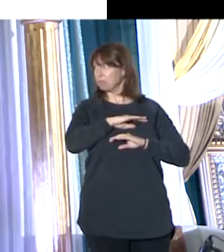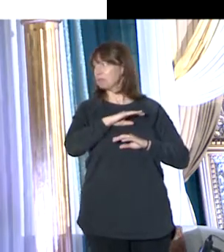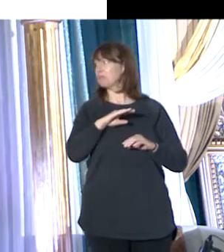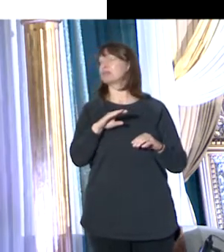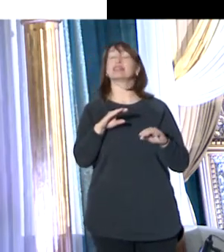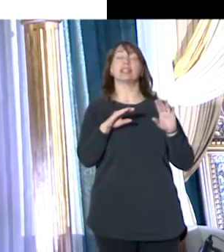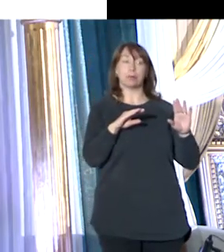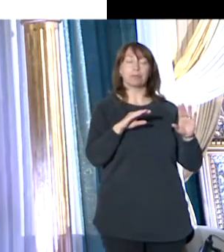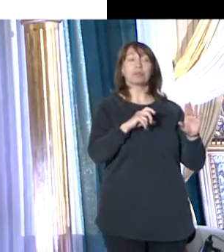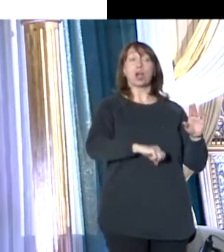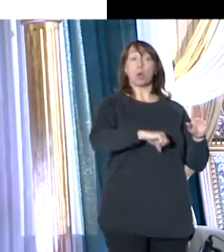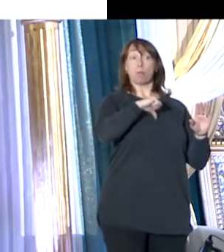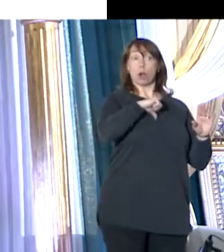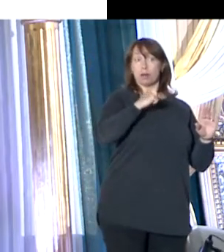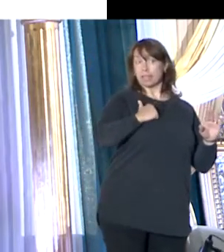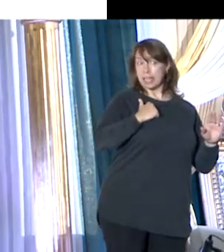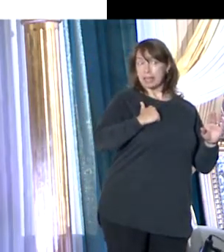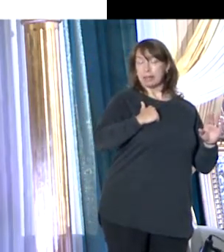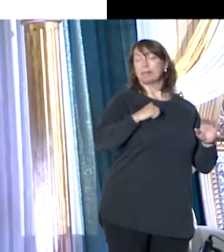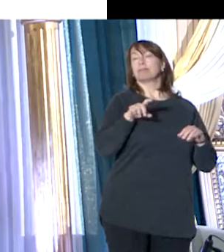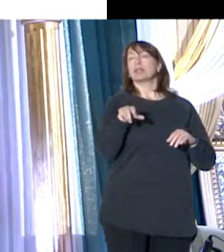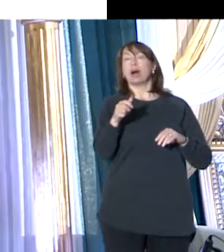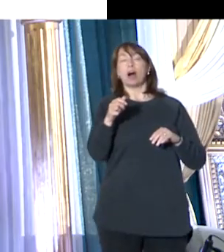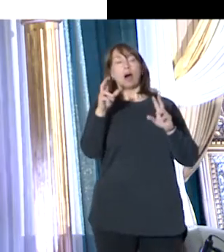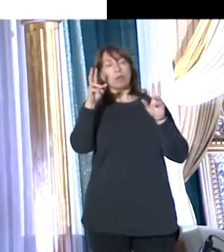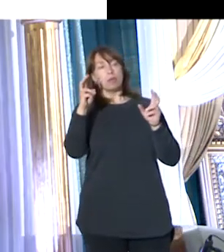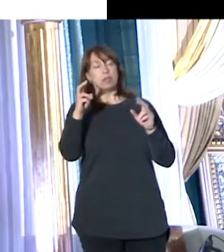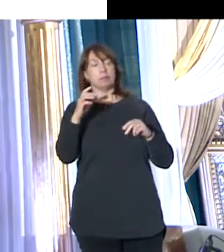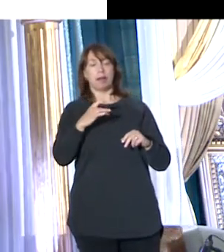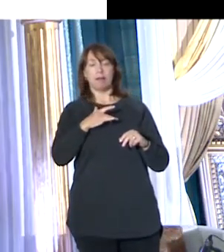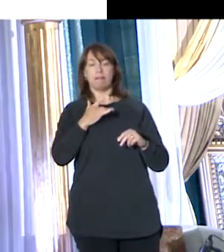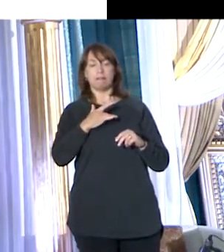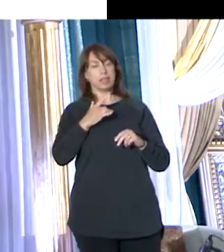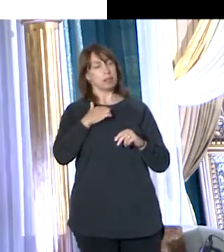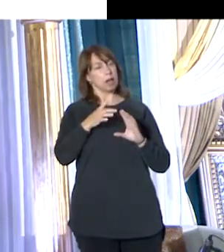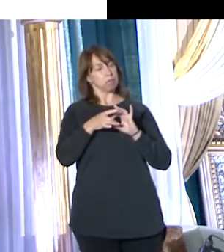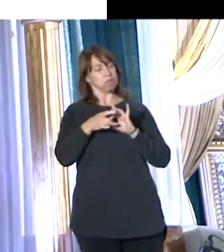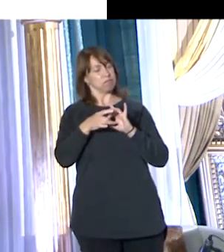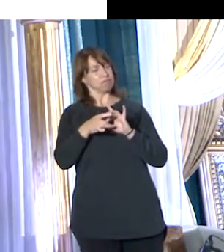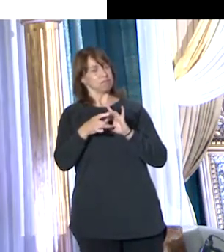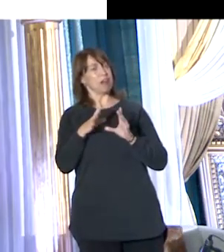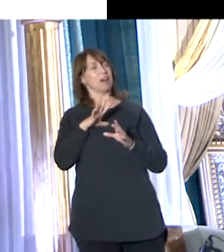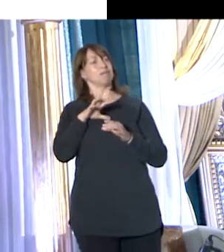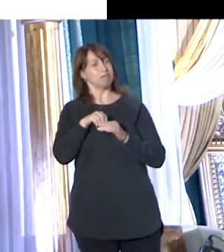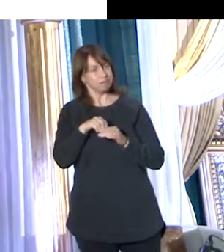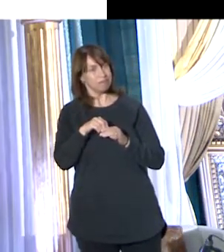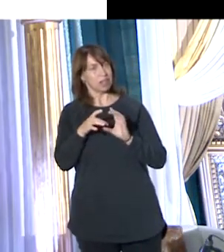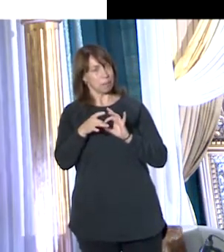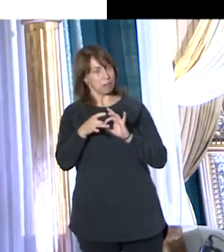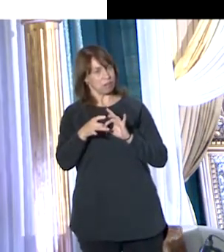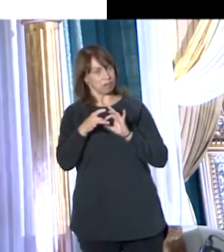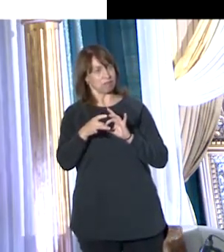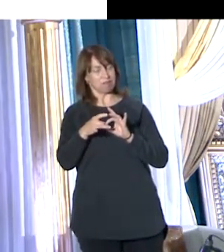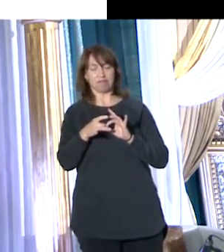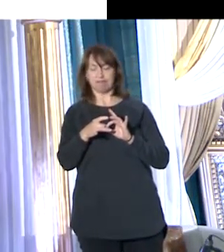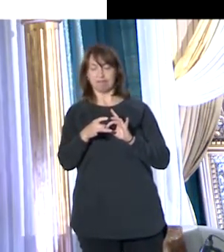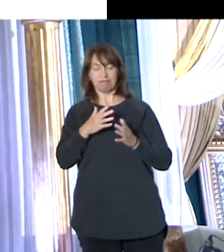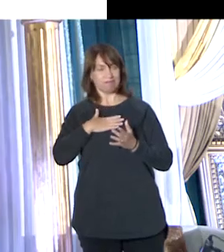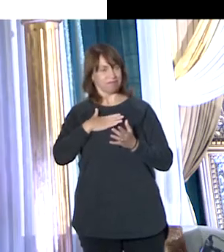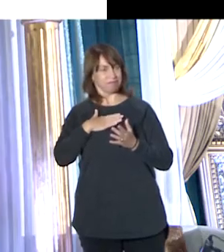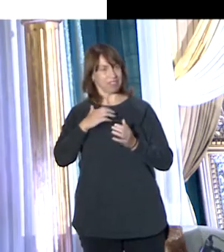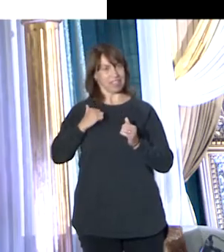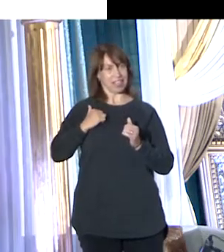belonging that people have to being part of this country. A clear majority of Muslims say they